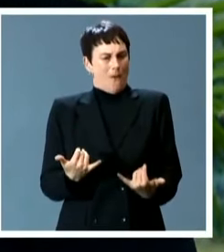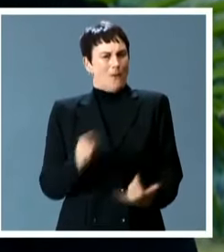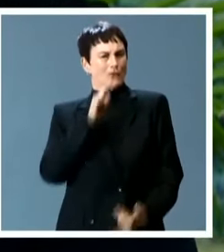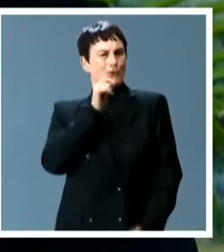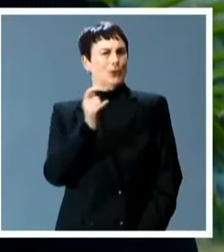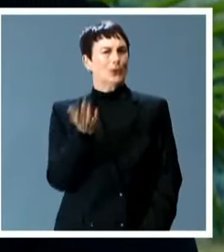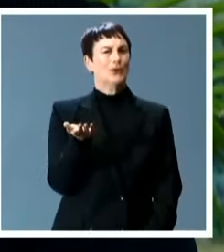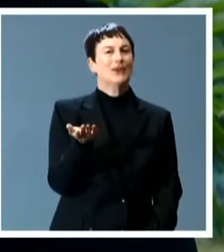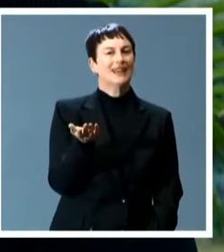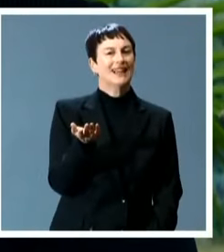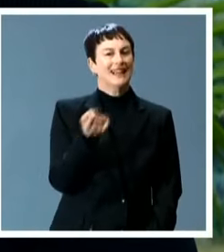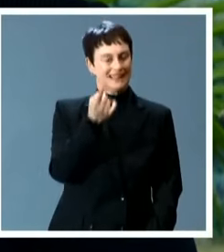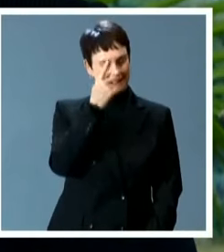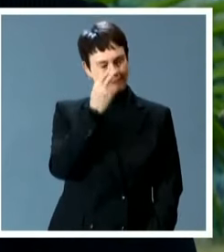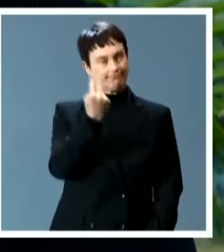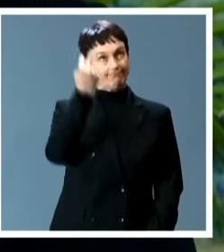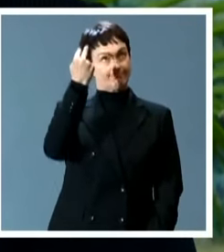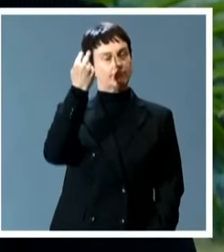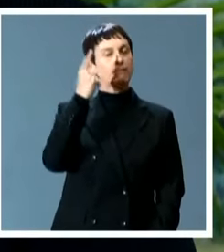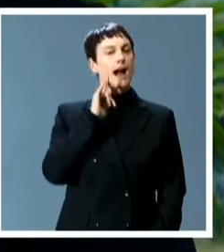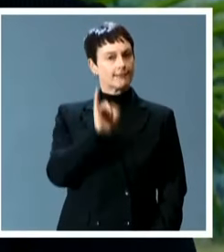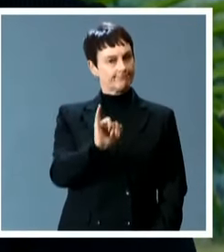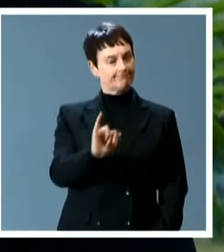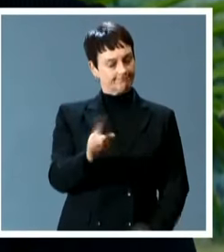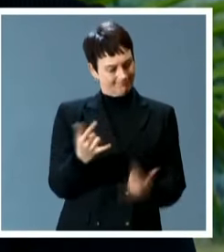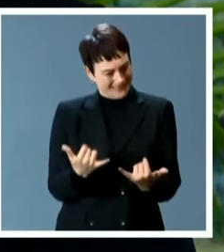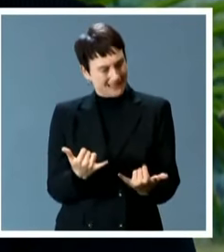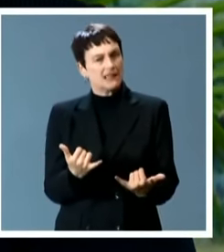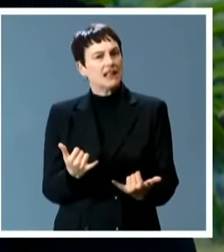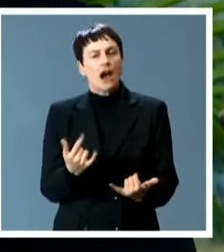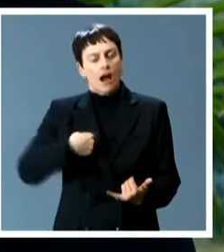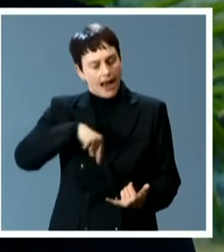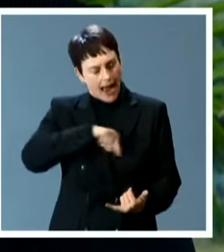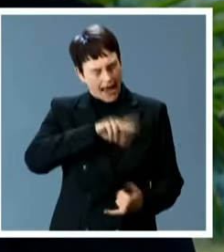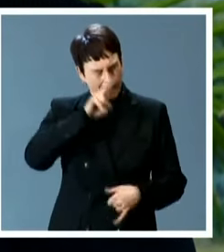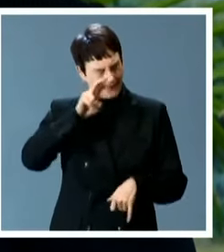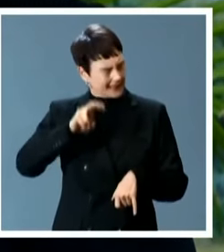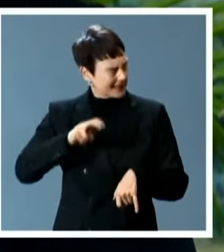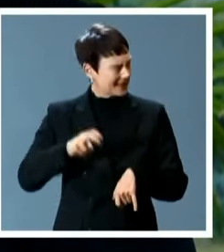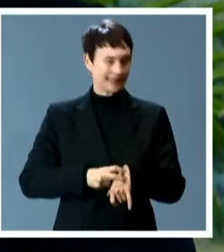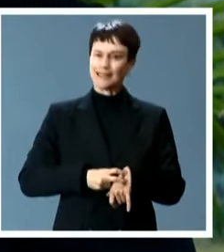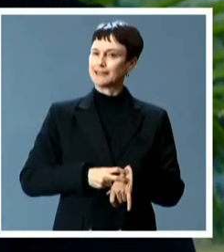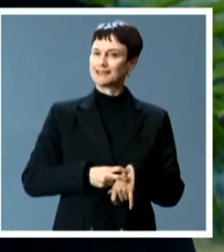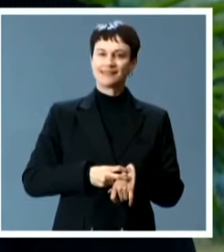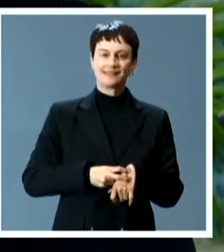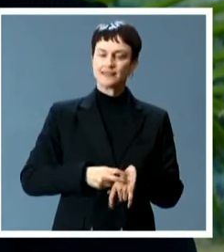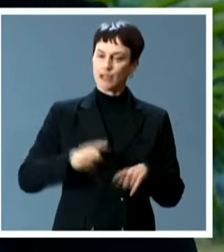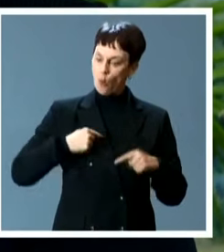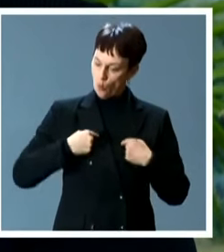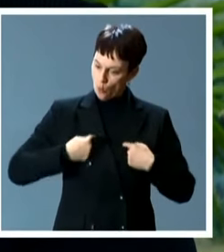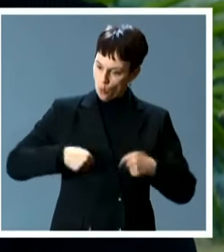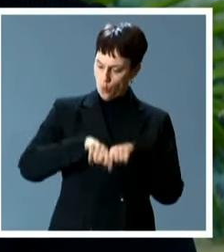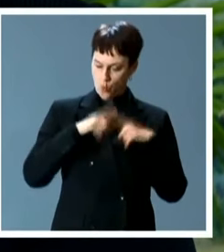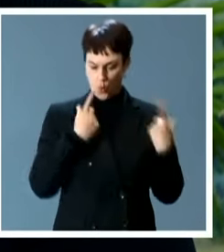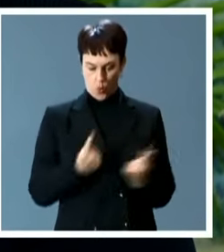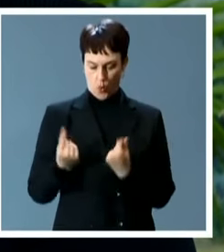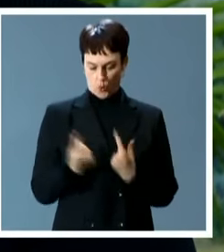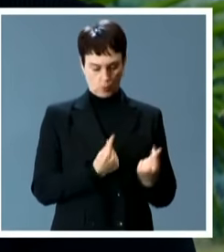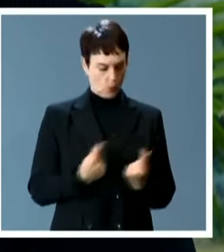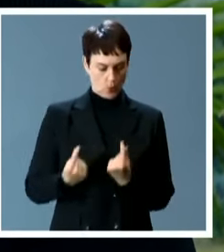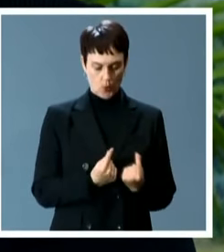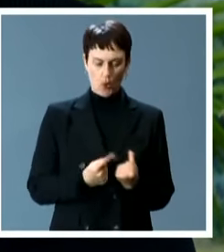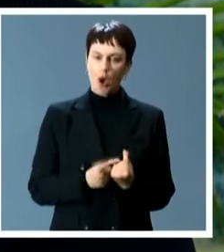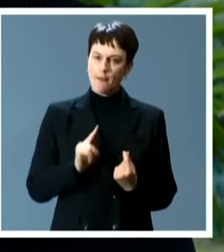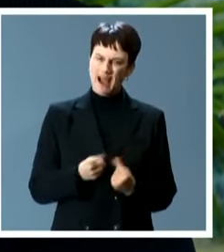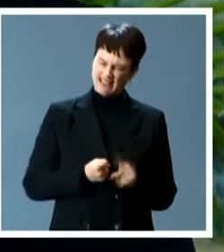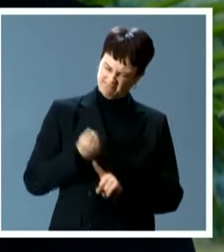ever. We need a fundamental shift in the pace and vigor of our actions and must take a